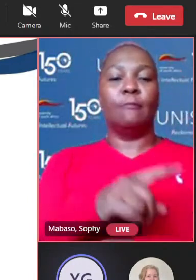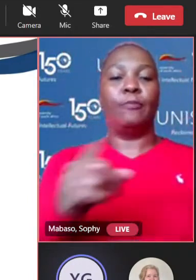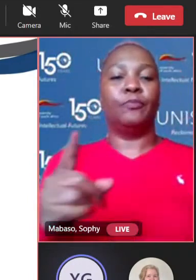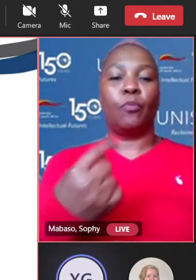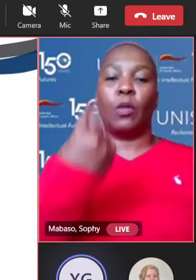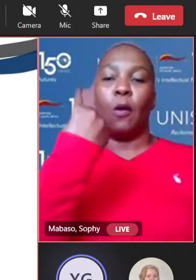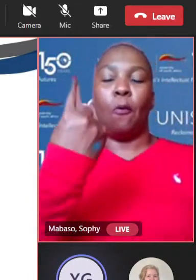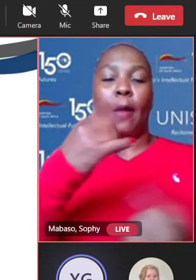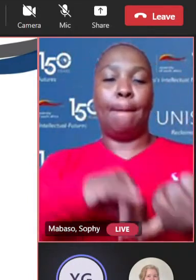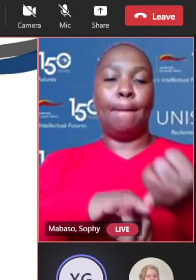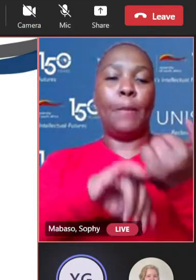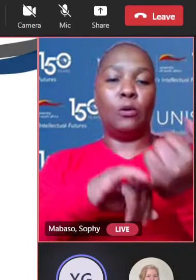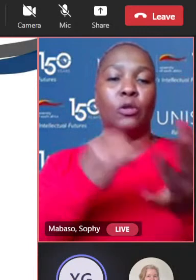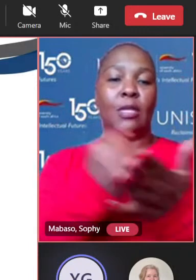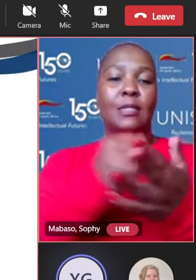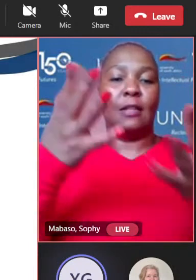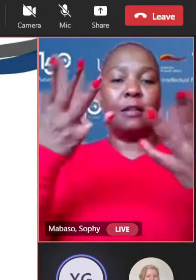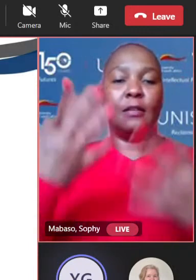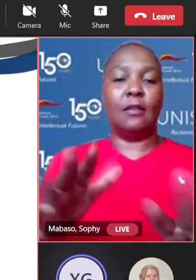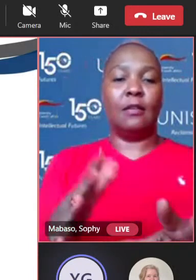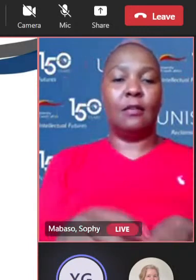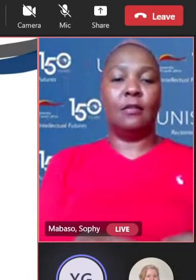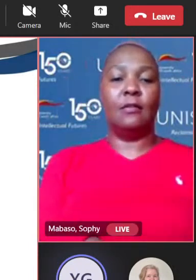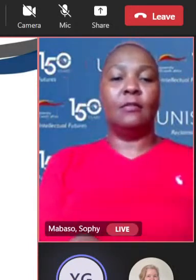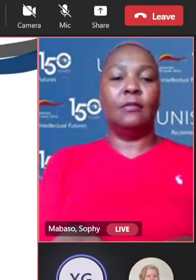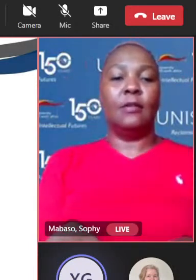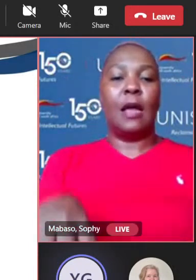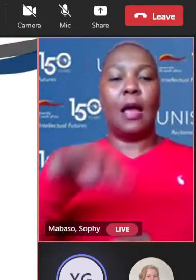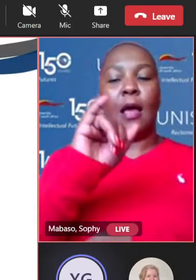module registered. The module code